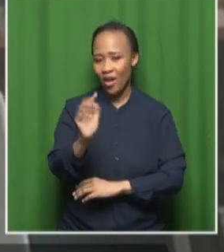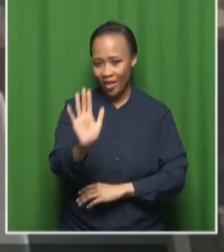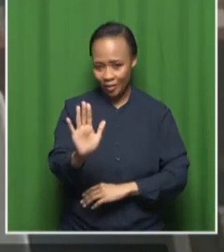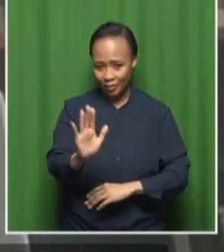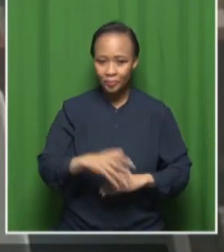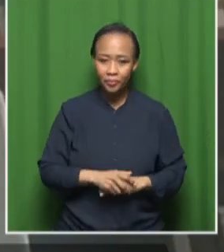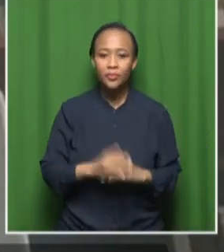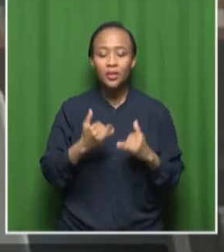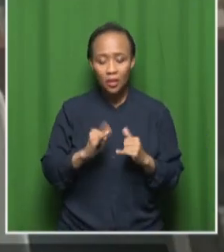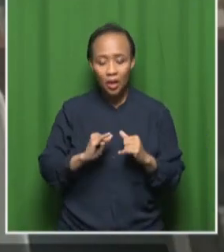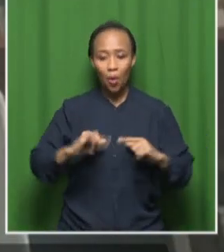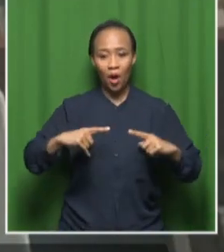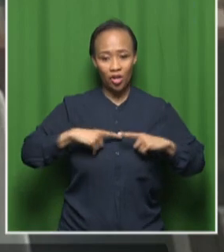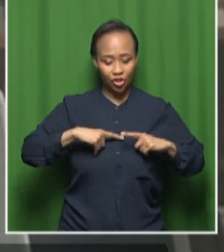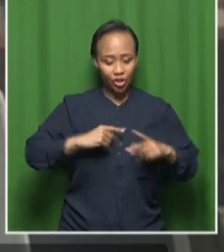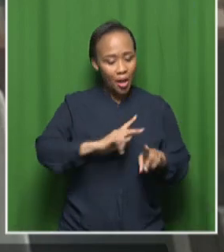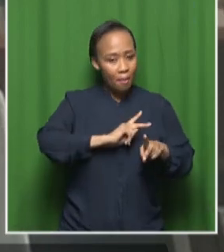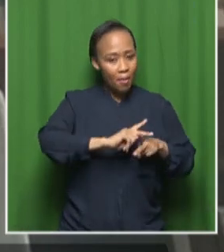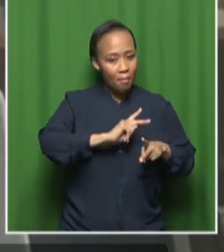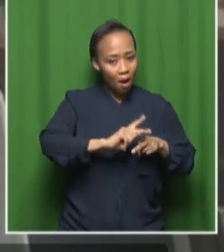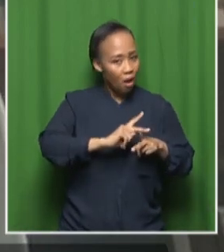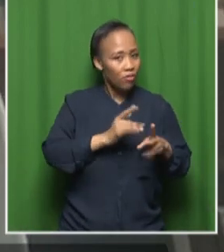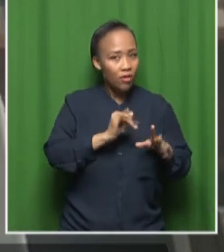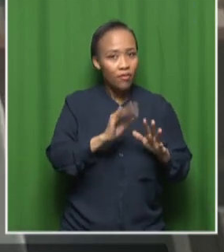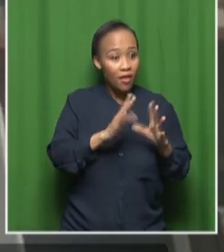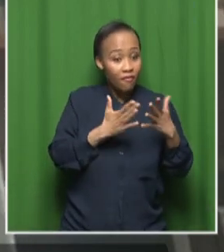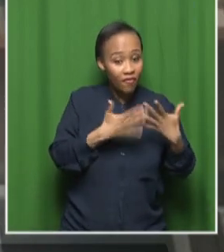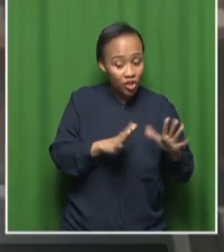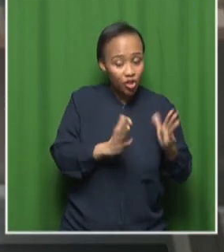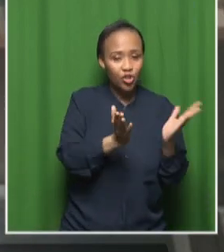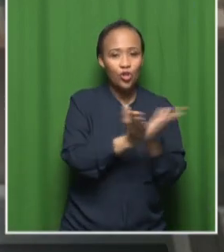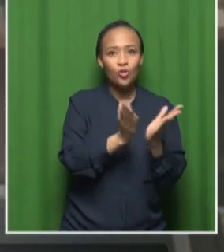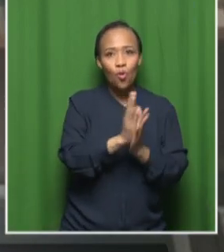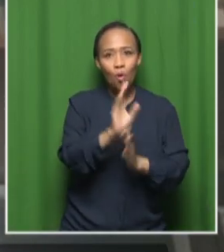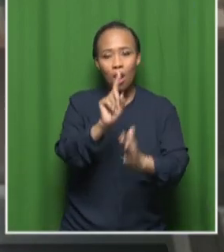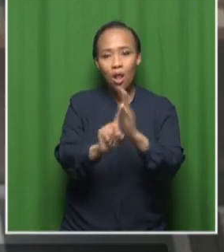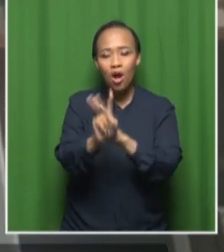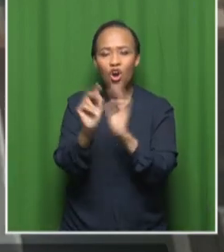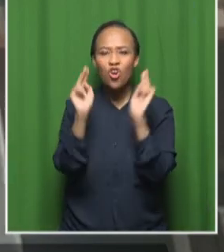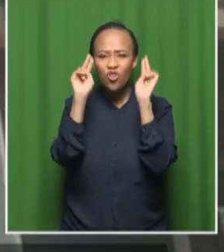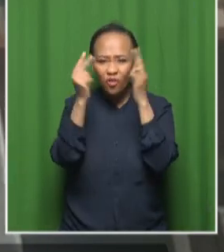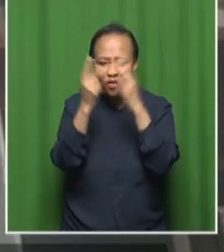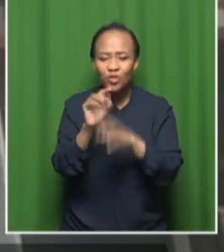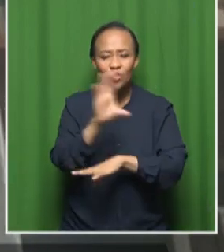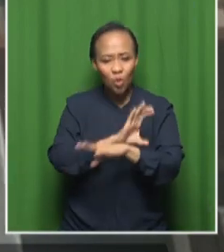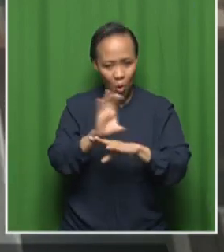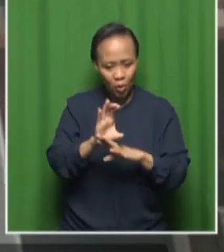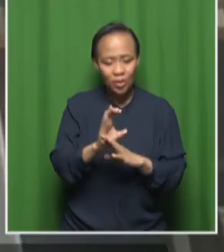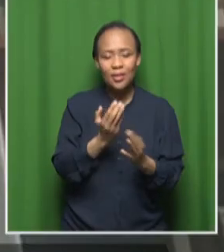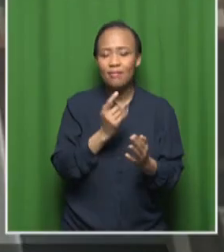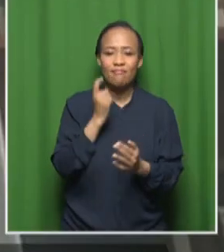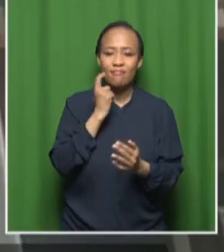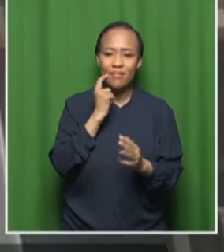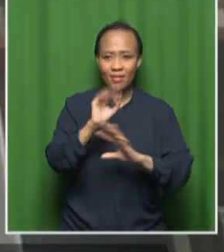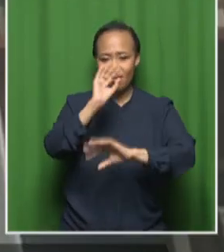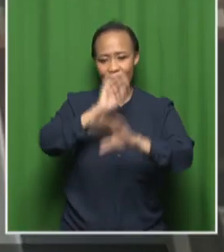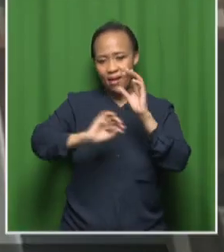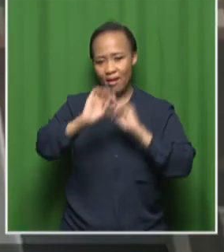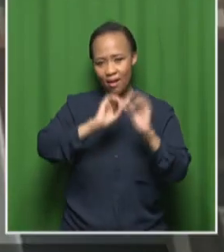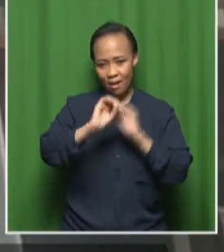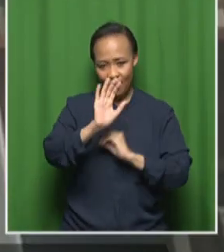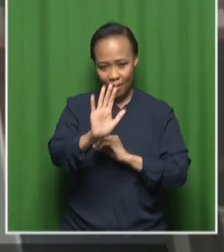university ready or TVET ready or whatever tertiary education path they decide to take. And